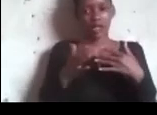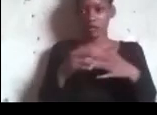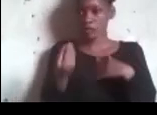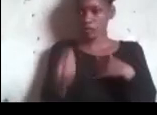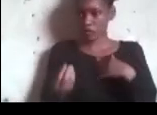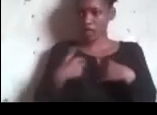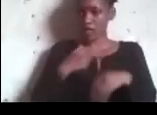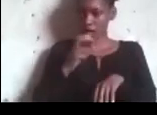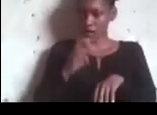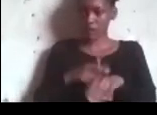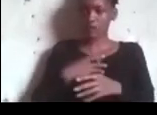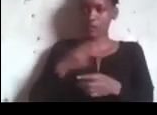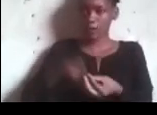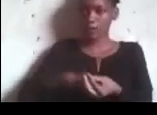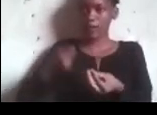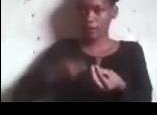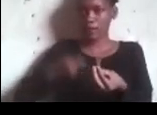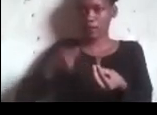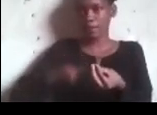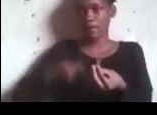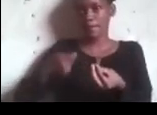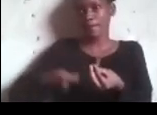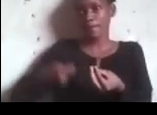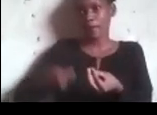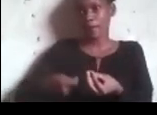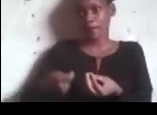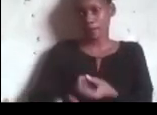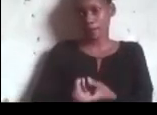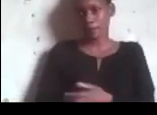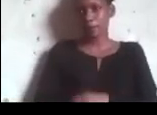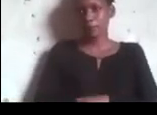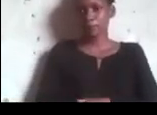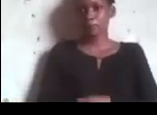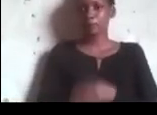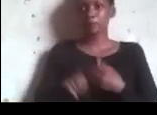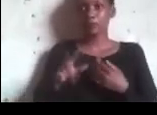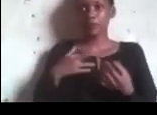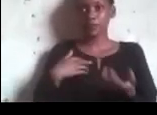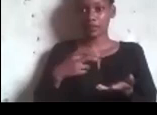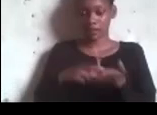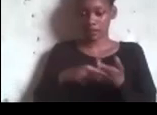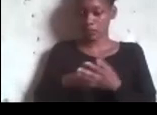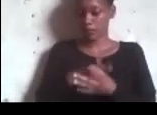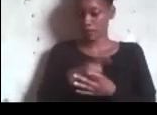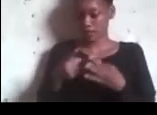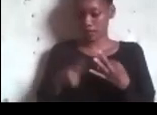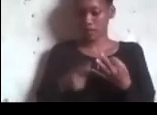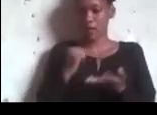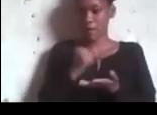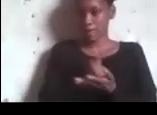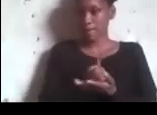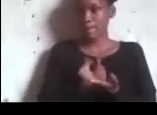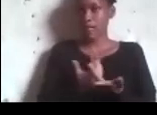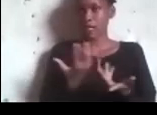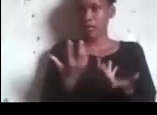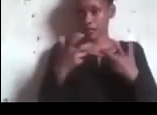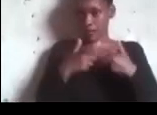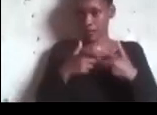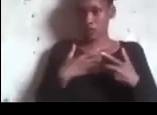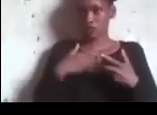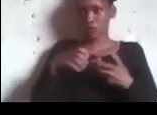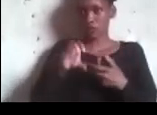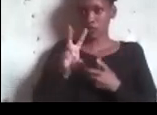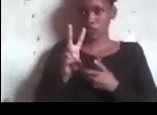for a reasonable period. So these are the requirements that one has to meet in terms of Section 21.